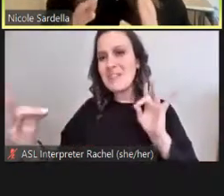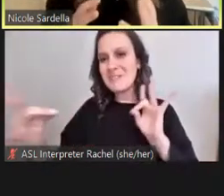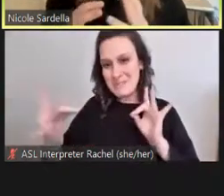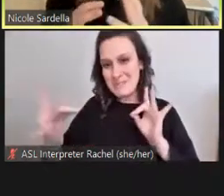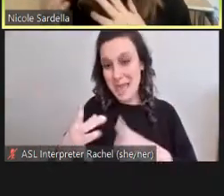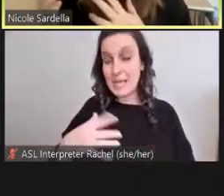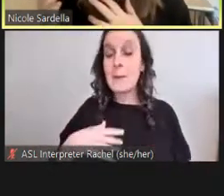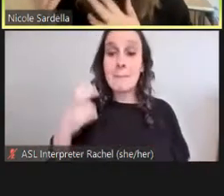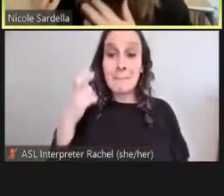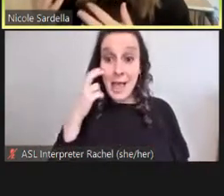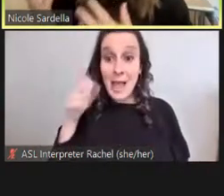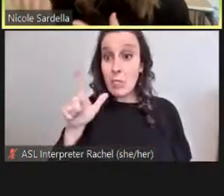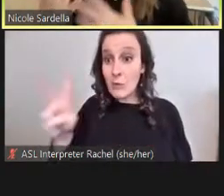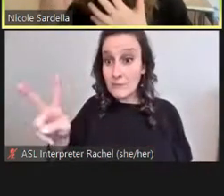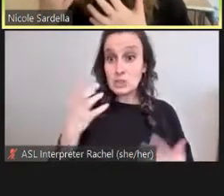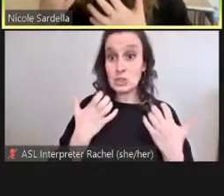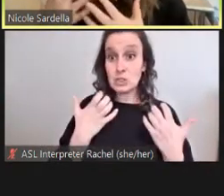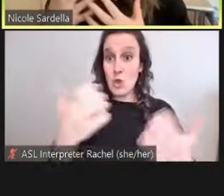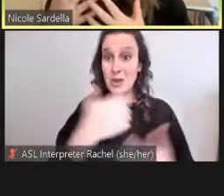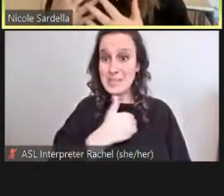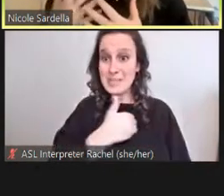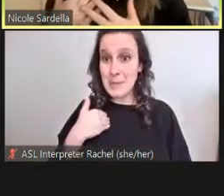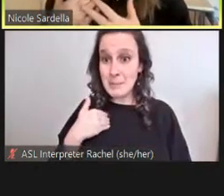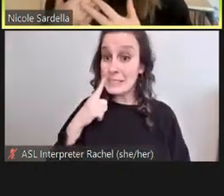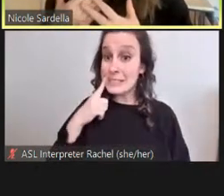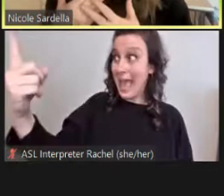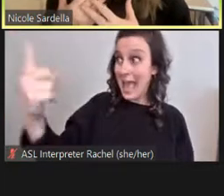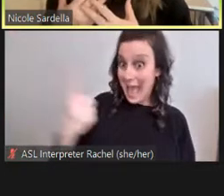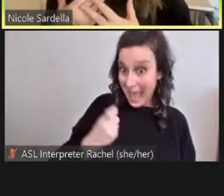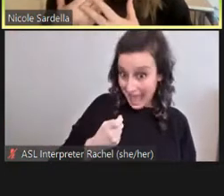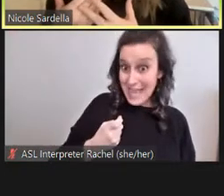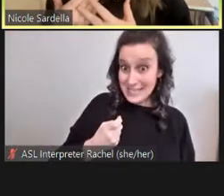vision audience members who asked for